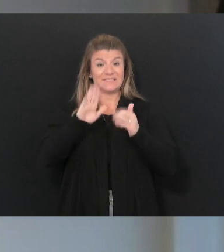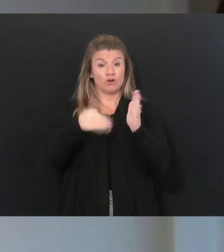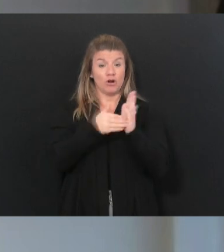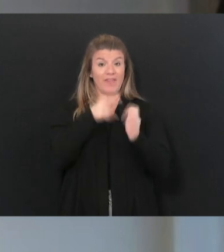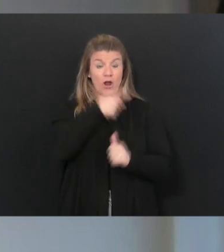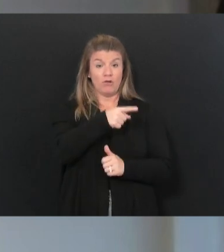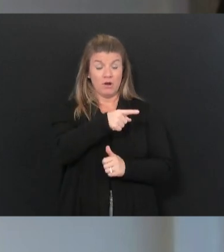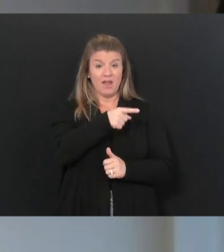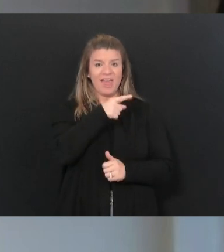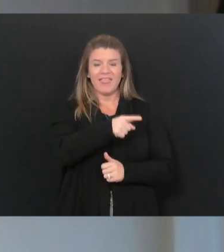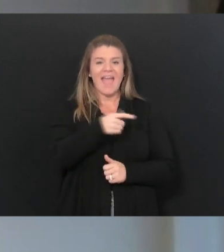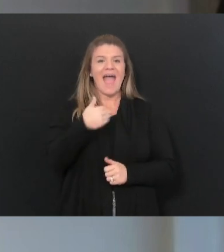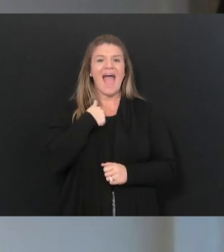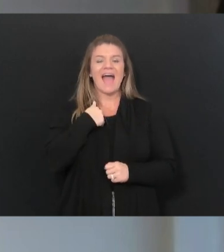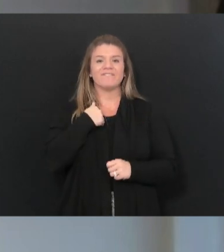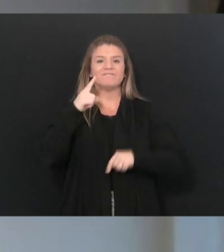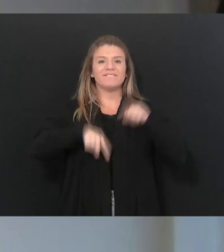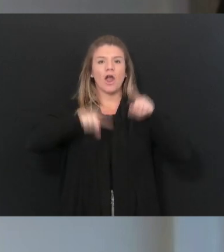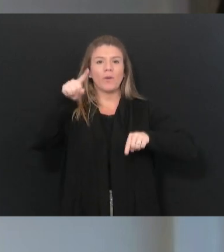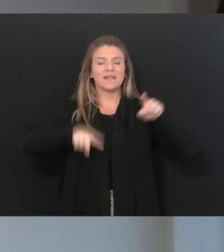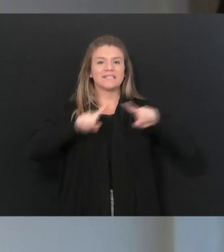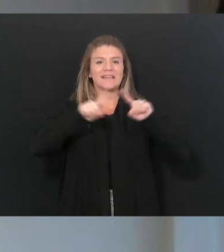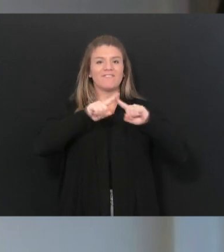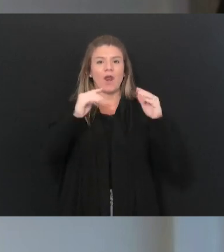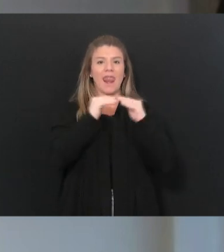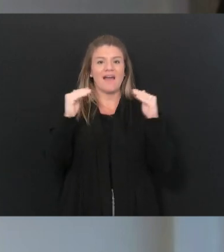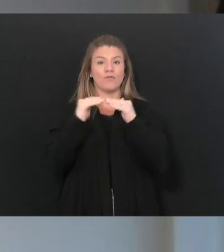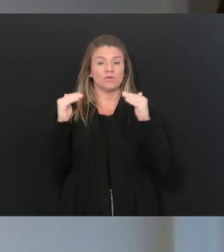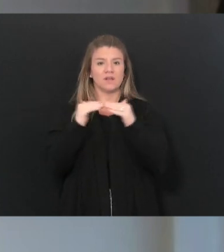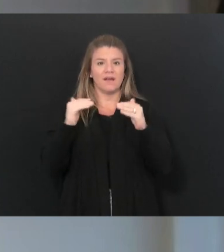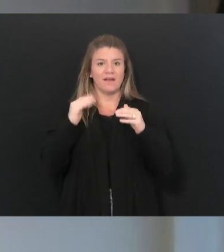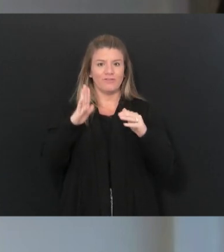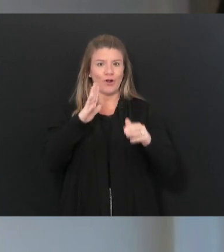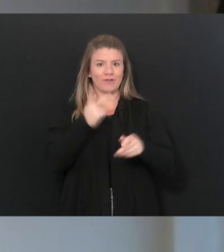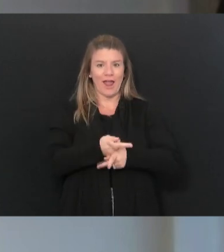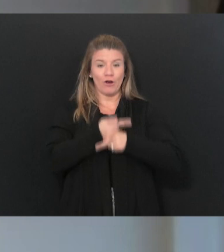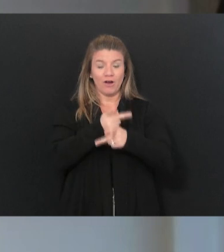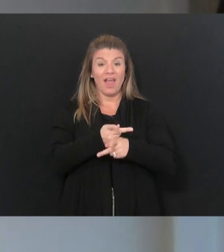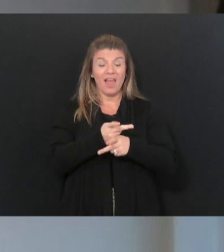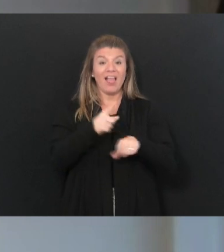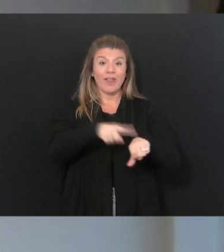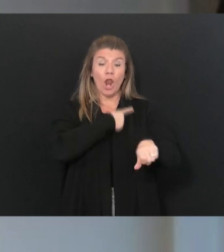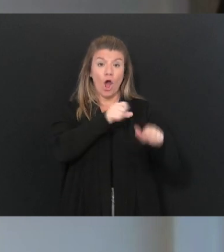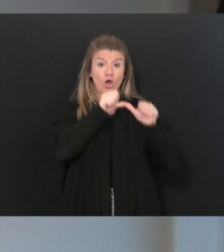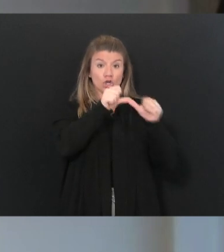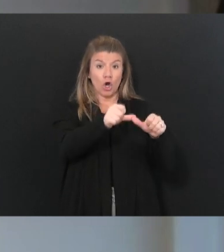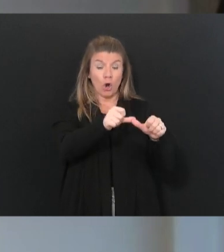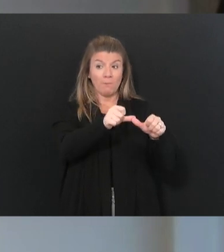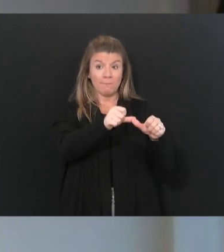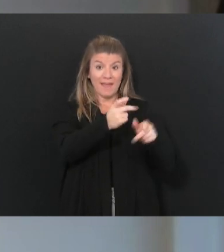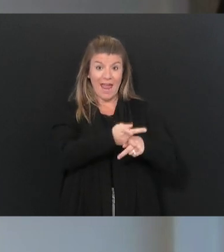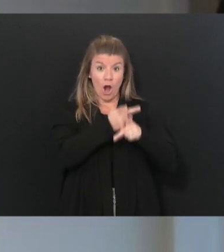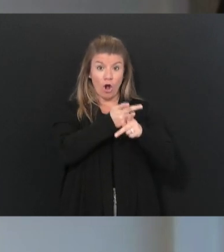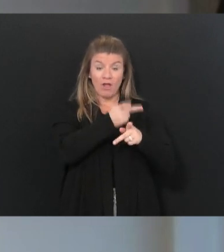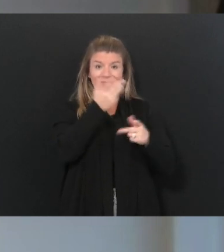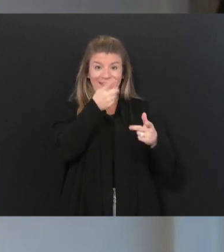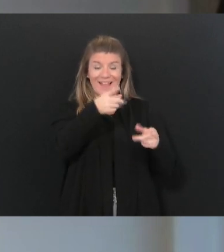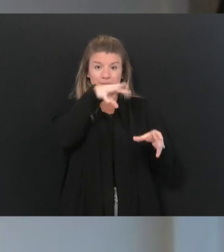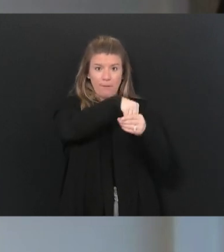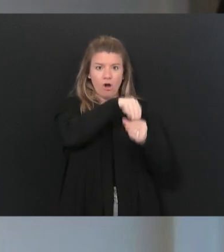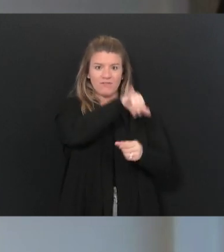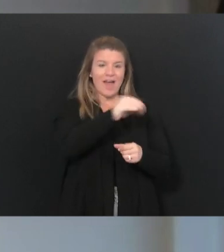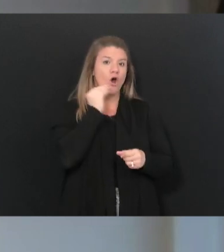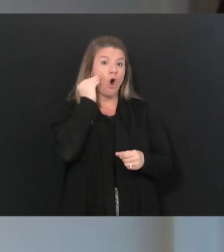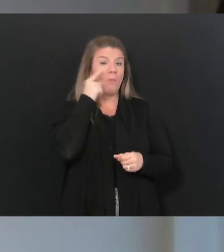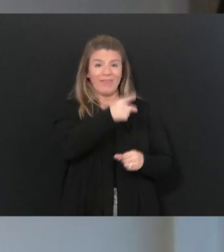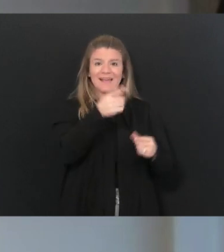have various levels of care. The long-term care portion of that would be included under the governor's order. And of course,